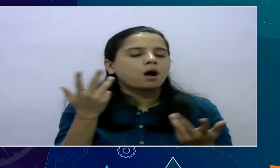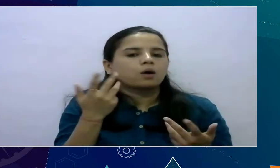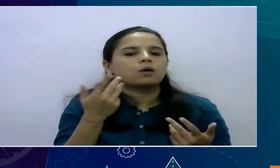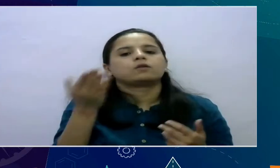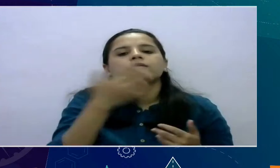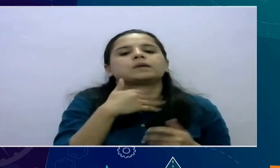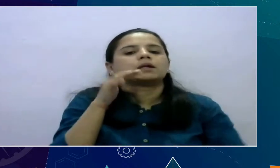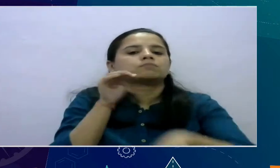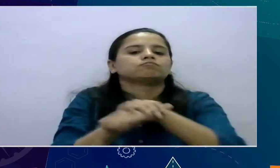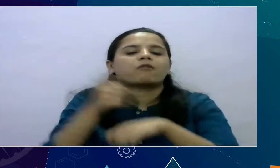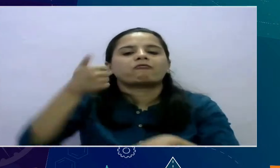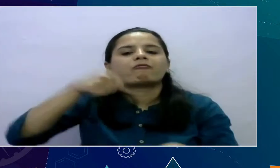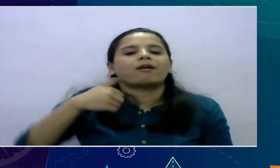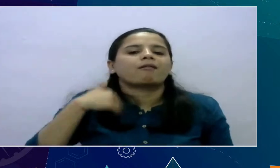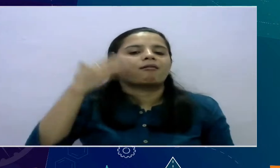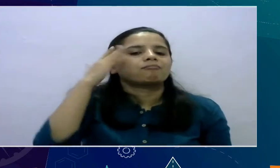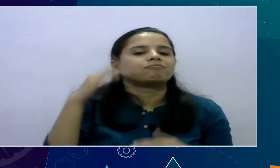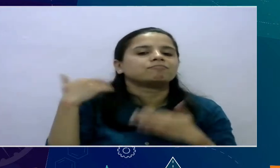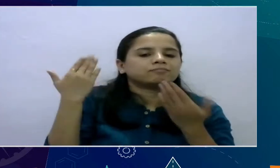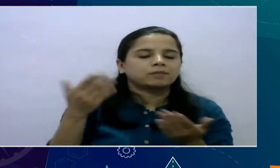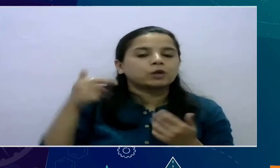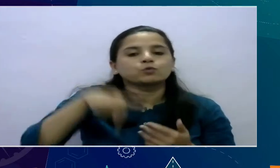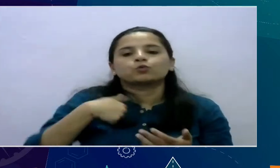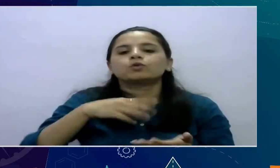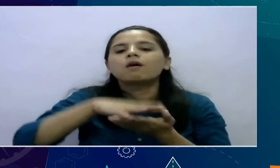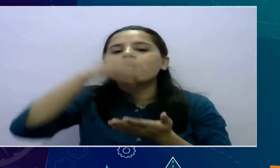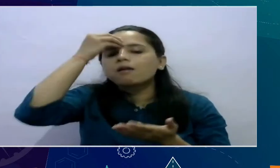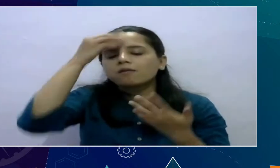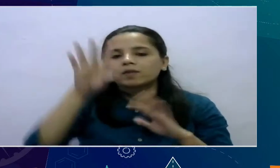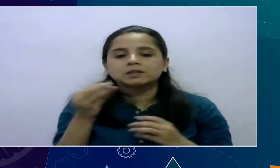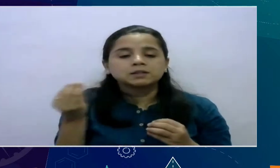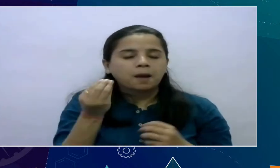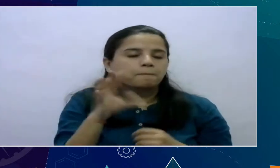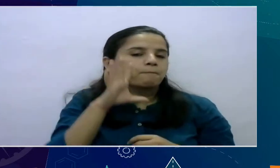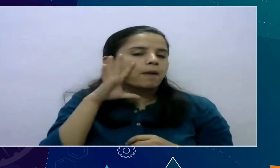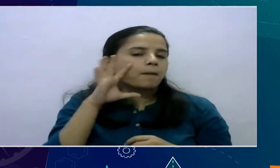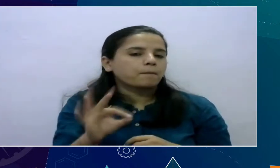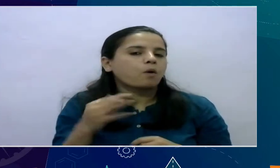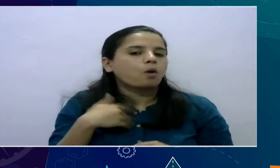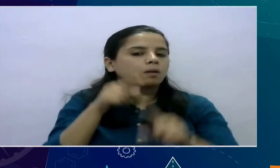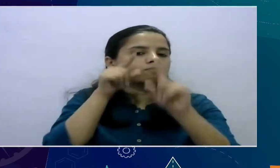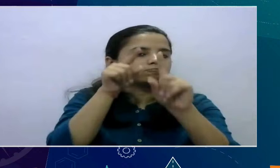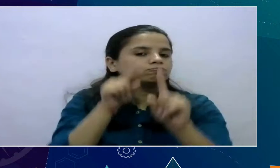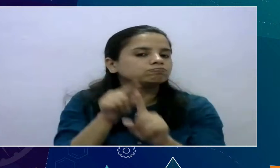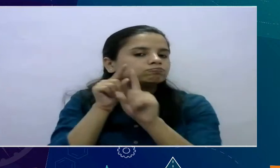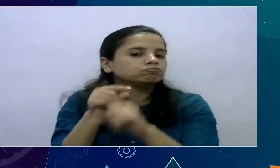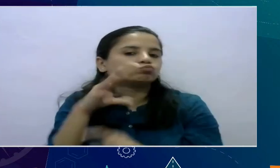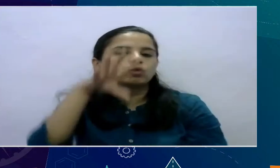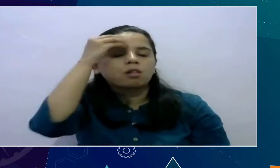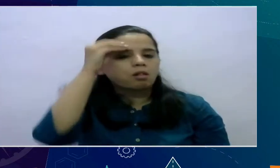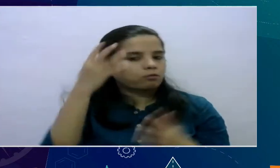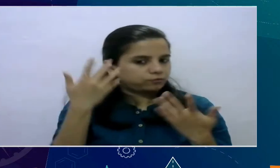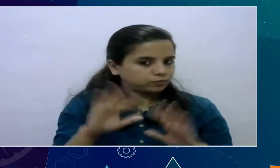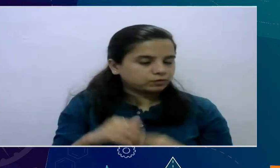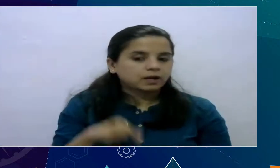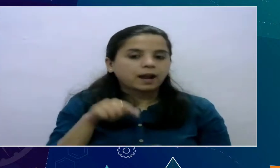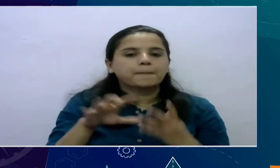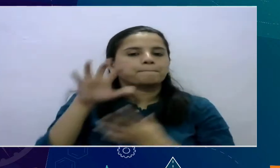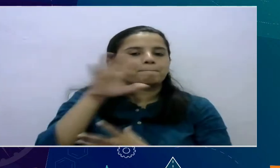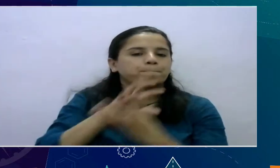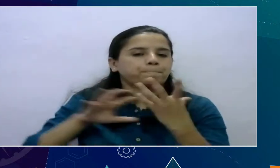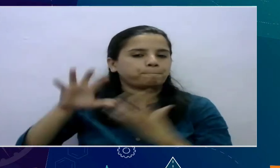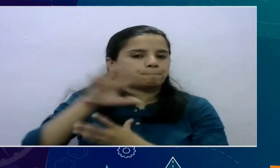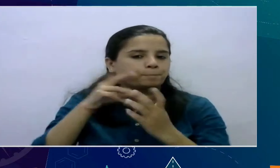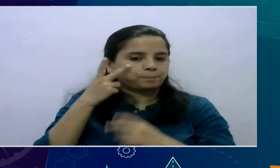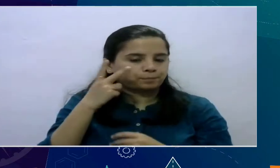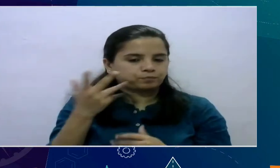to identify them. So today we had learned some important properties of the mixtures,